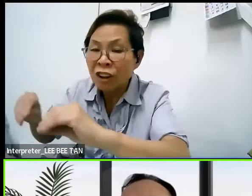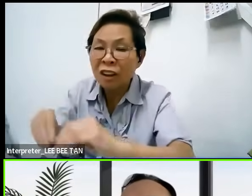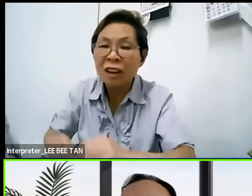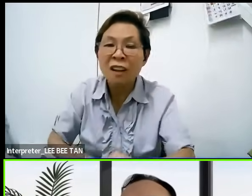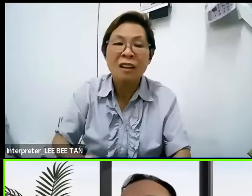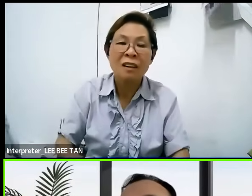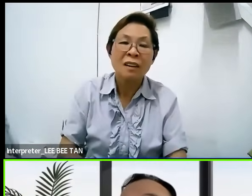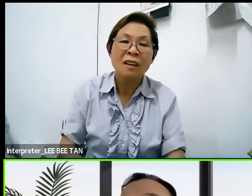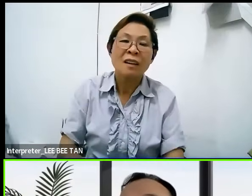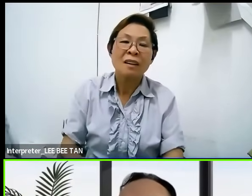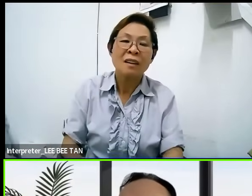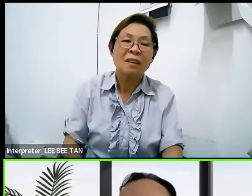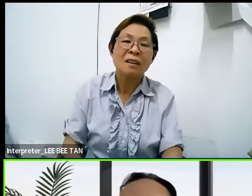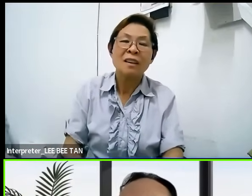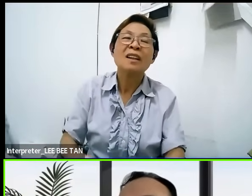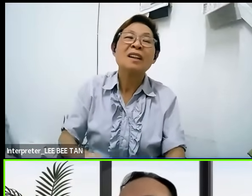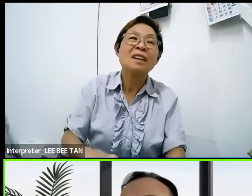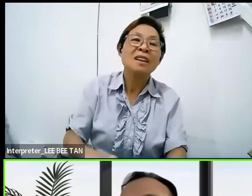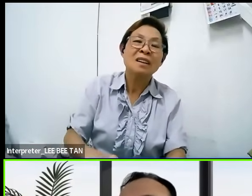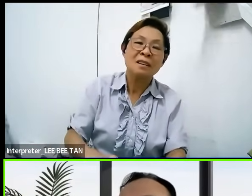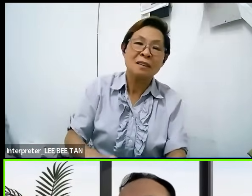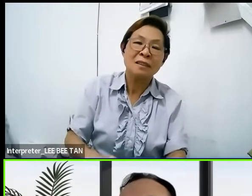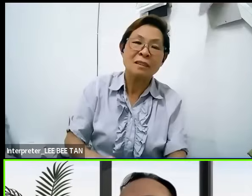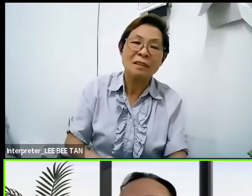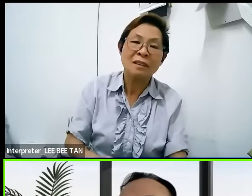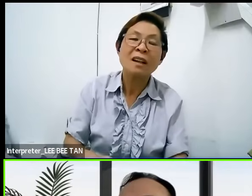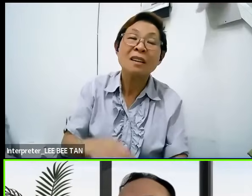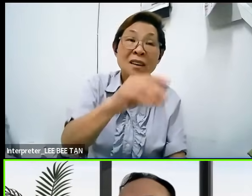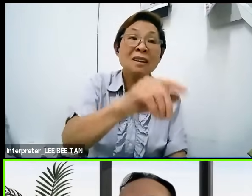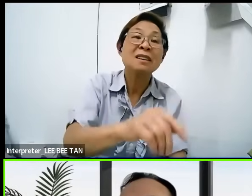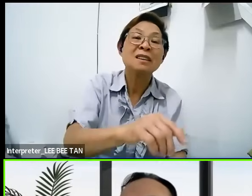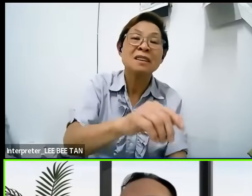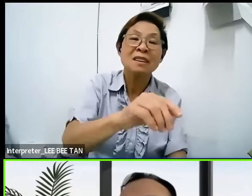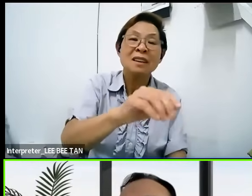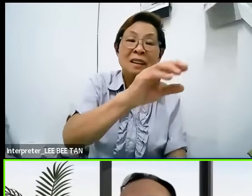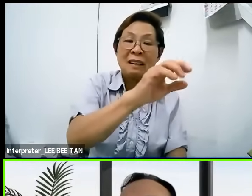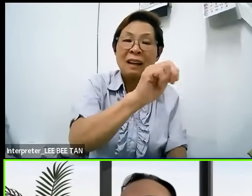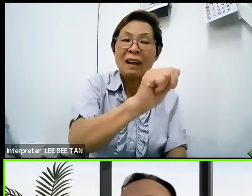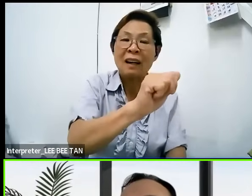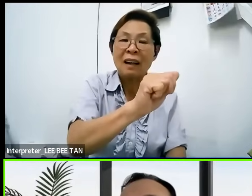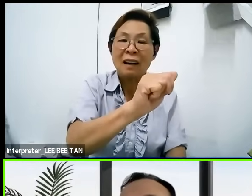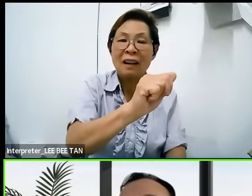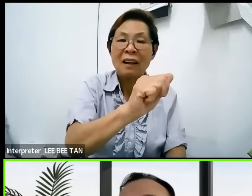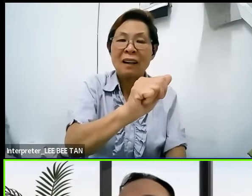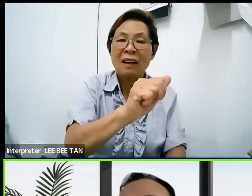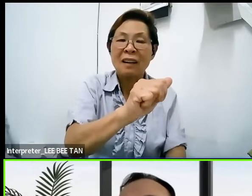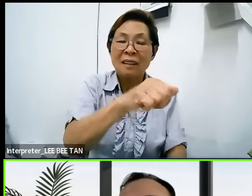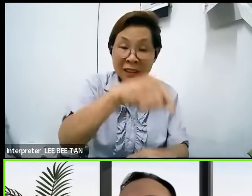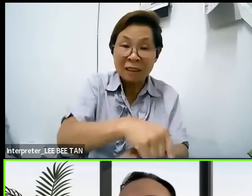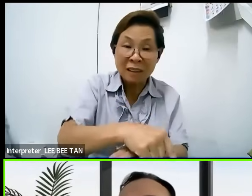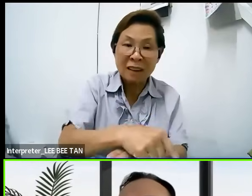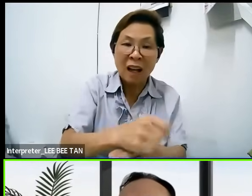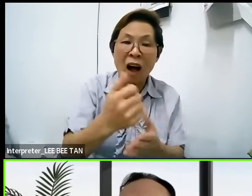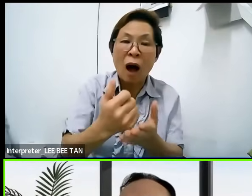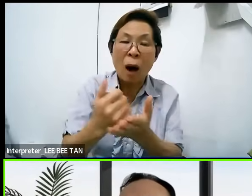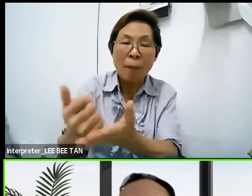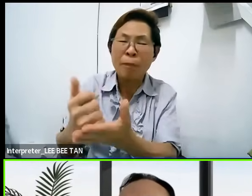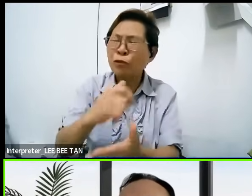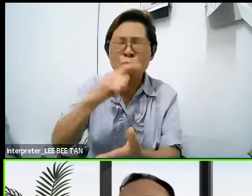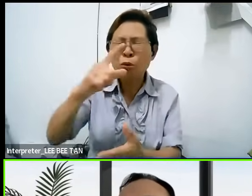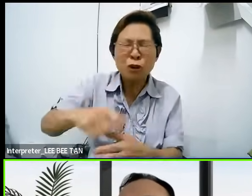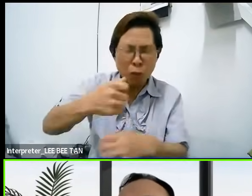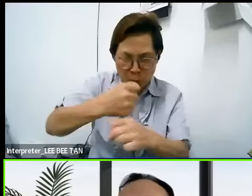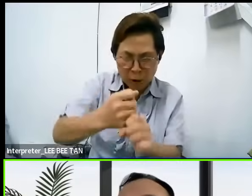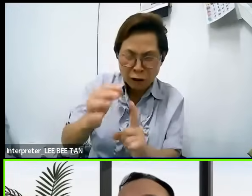the teacher. You don't need to you know, make the special equipments